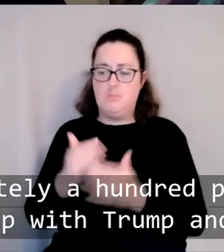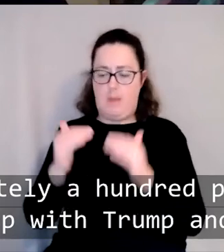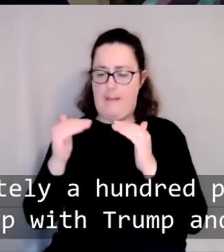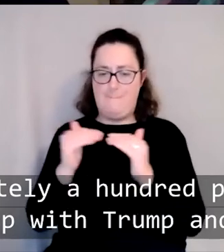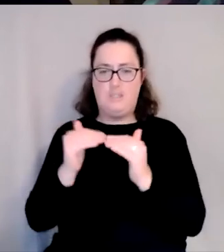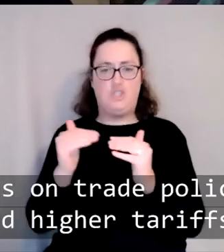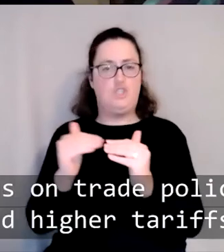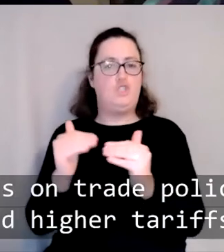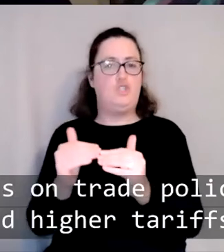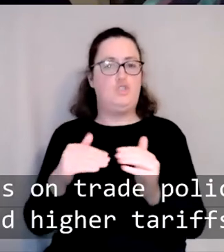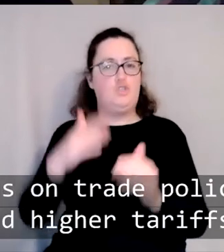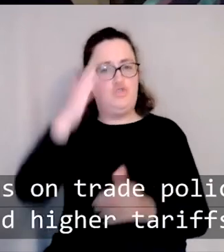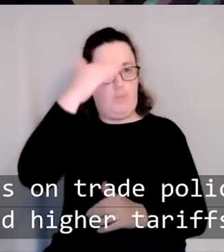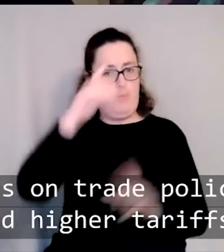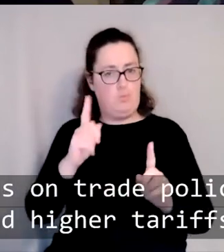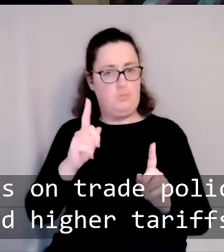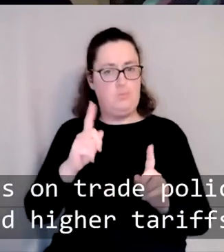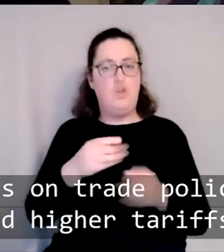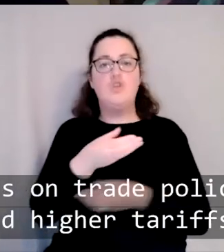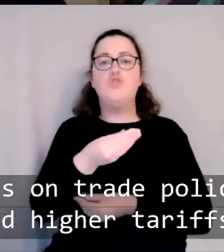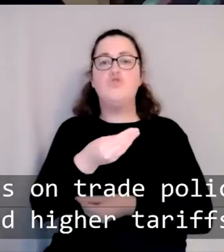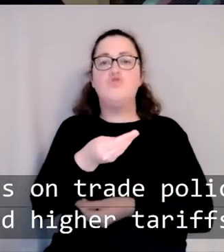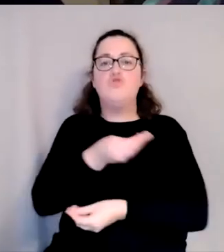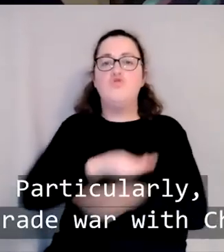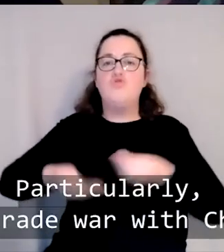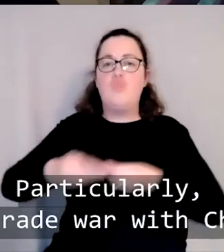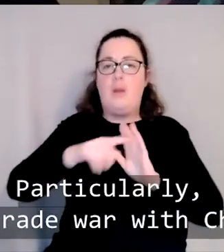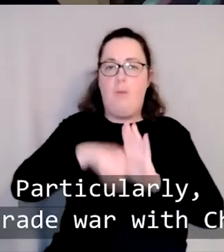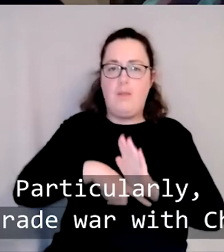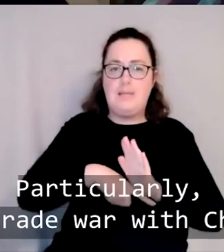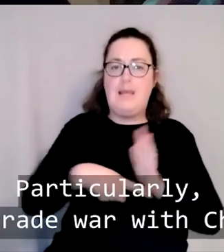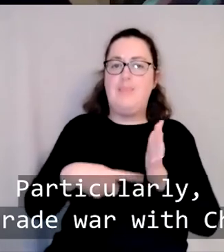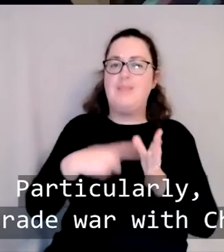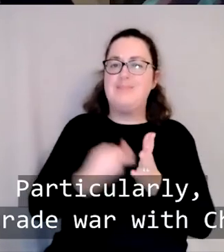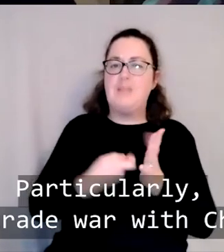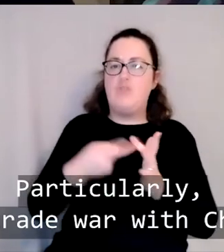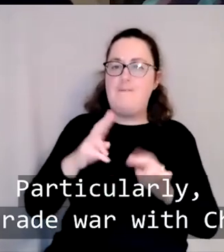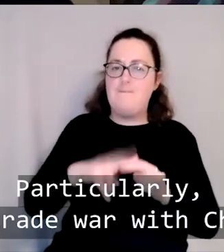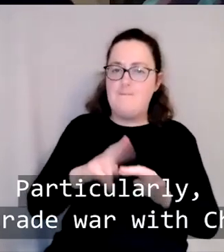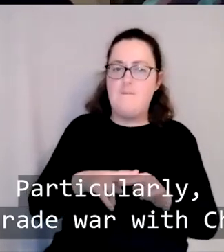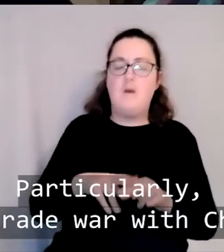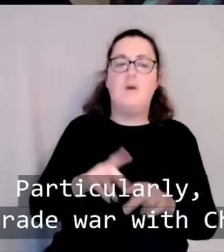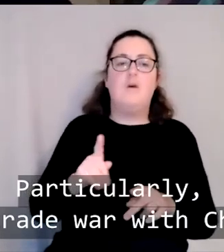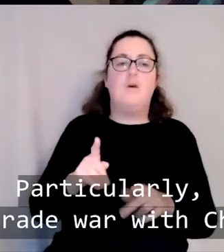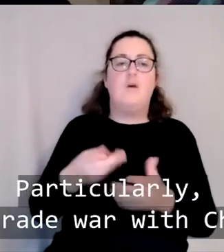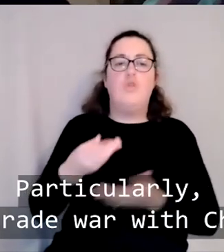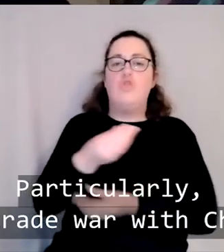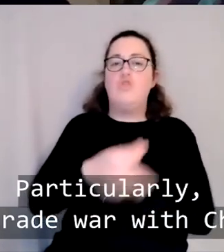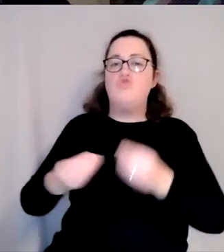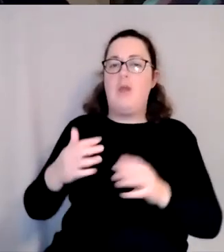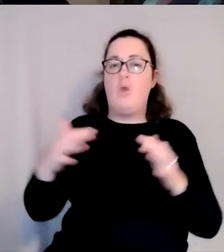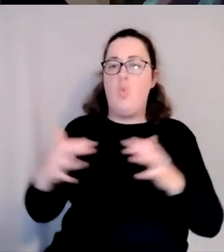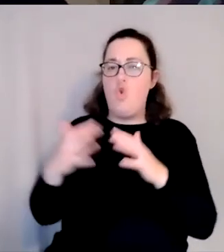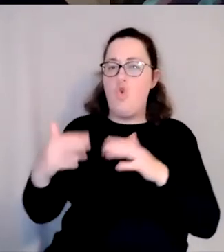Trump, and that was on trade policy. Higher tariffs, particularly the trade war with